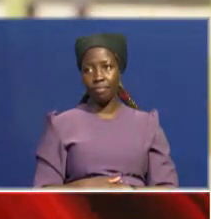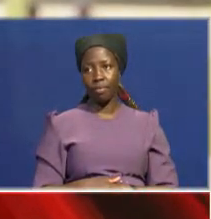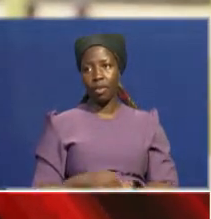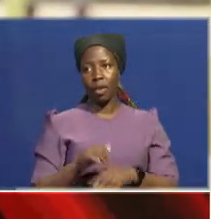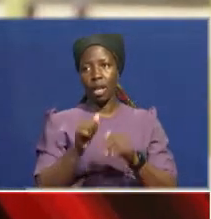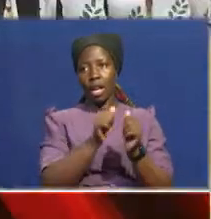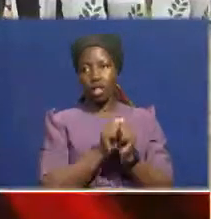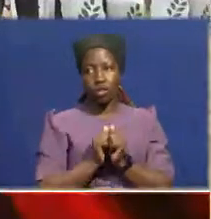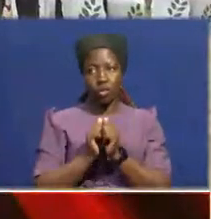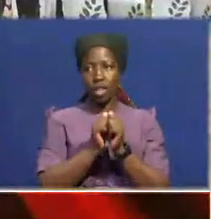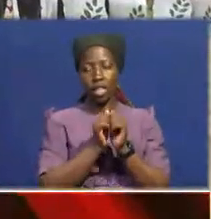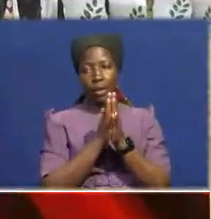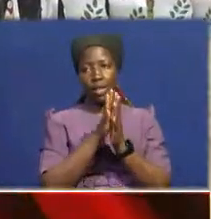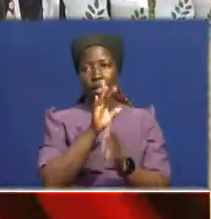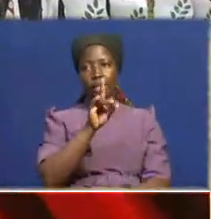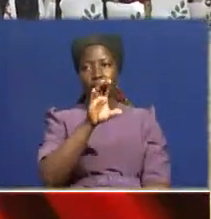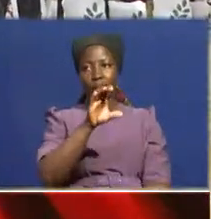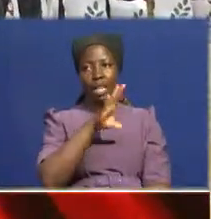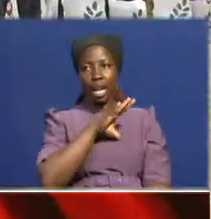na chief.